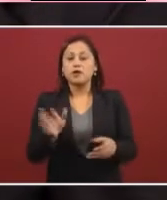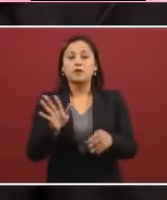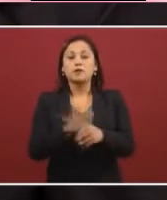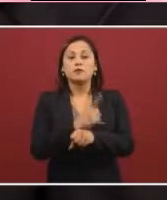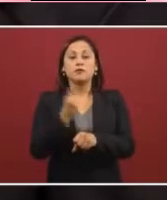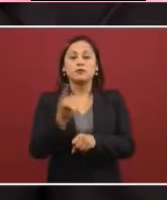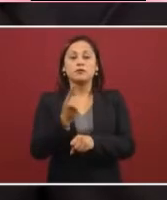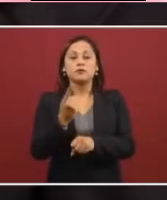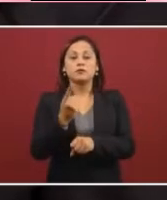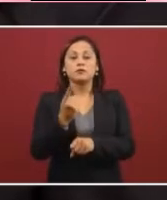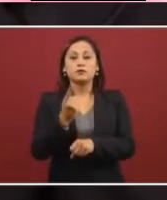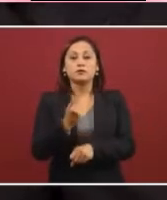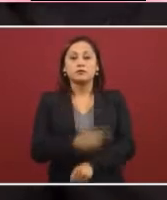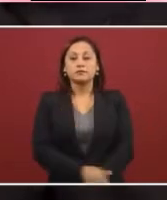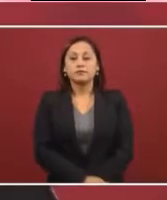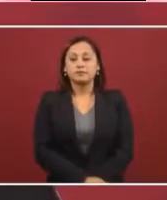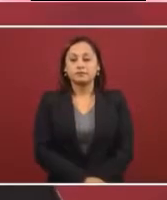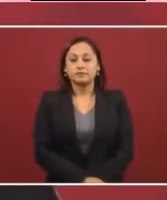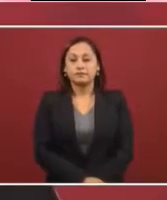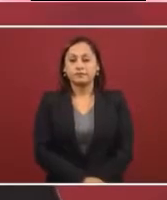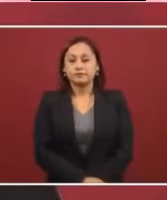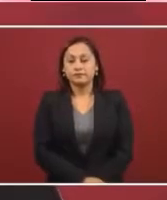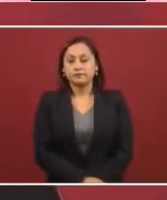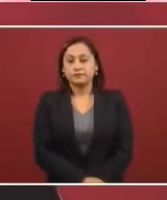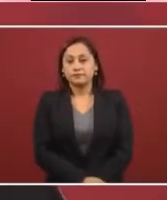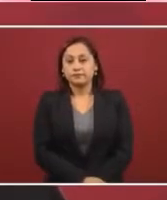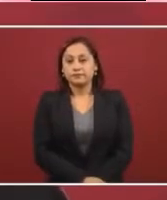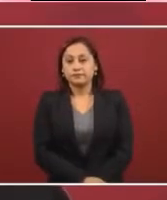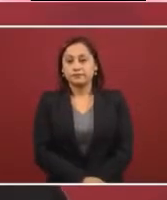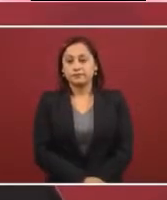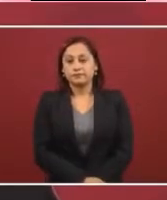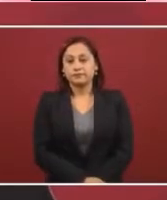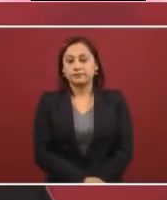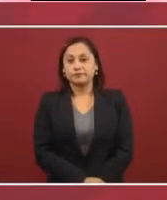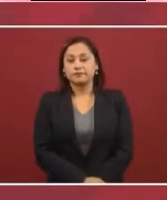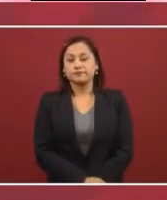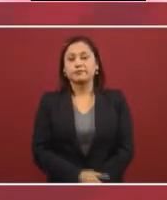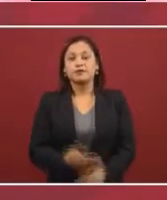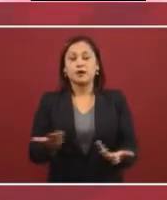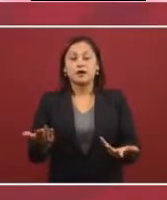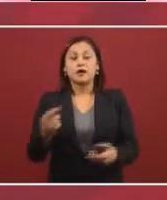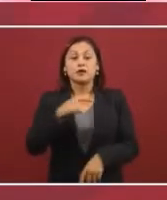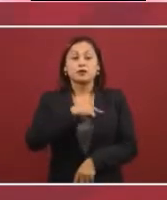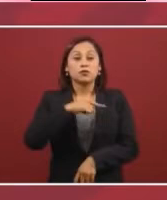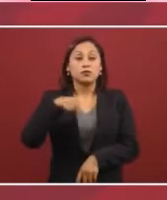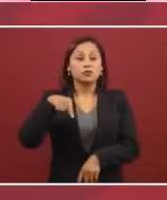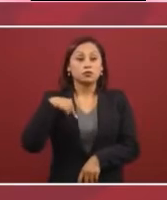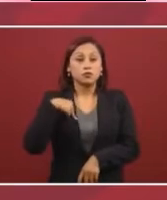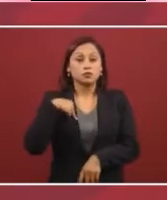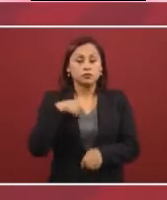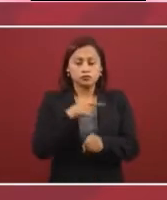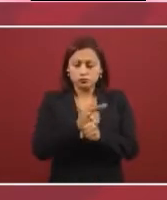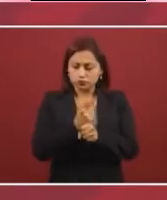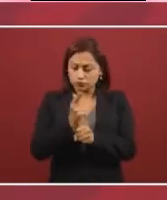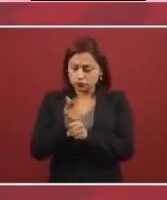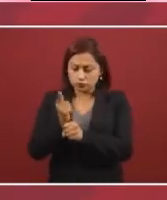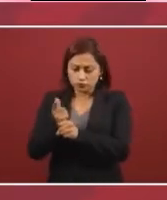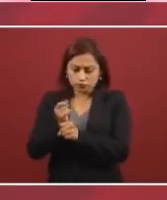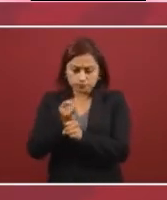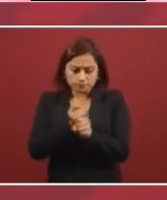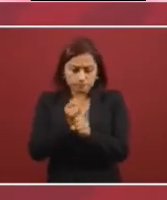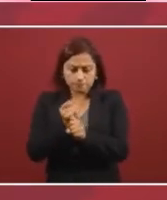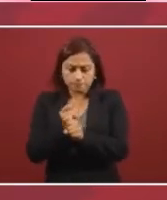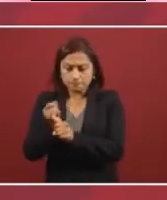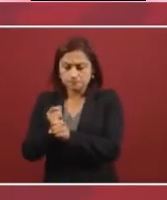that they have already made a claim and that we are aware of, and we have all the data,